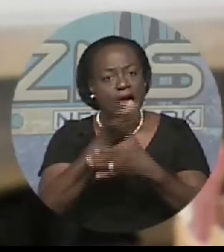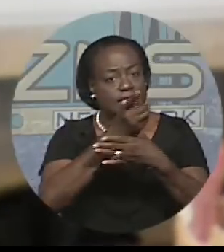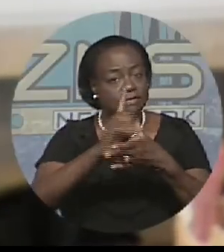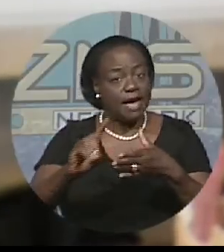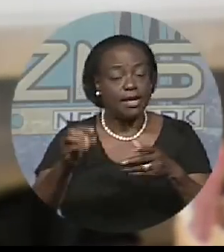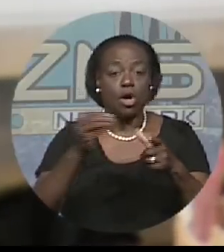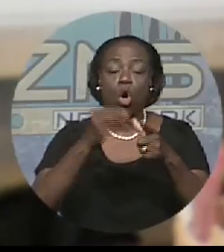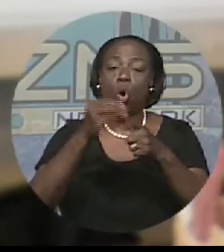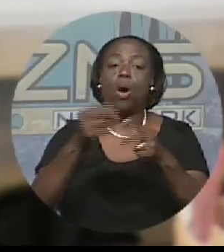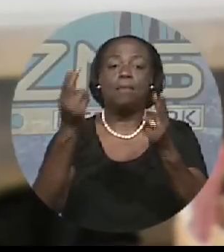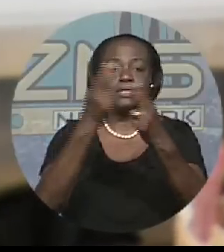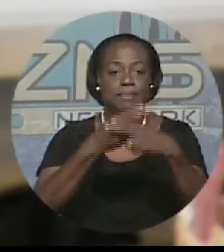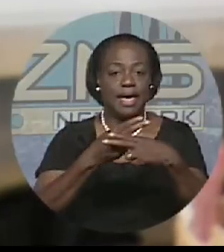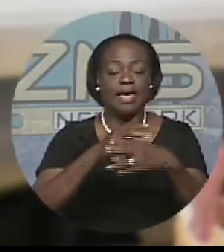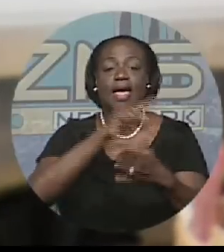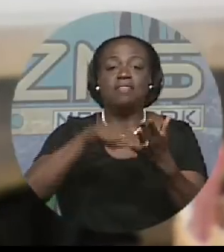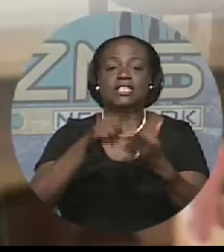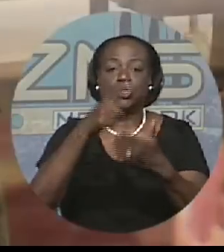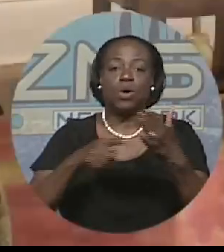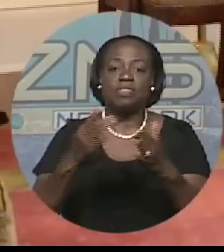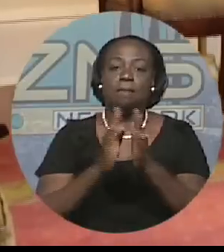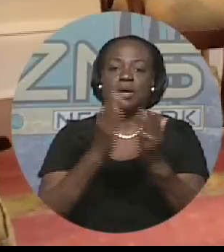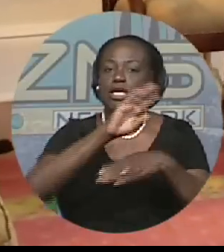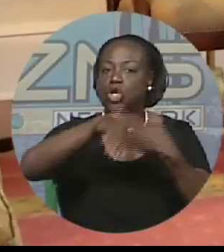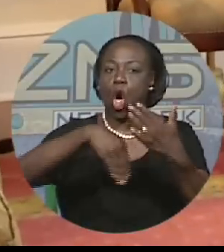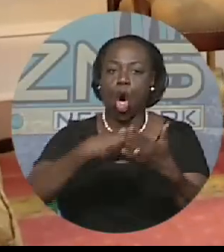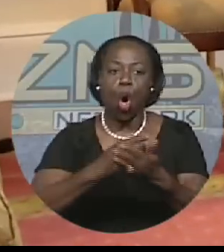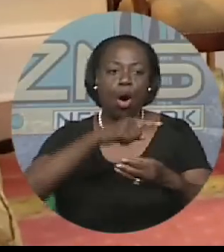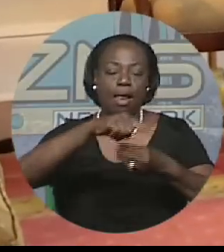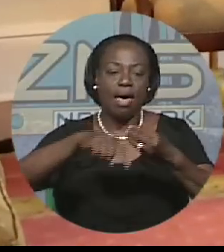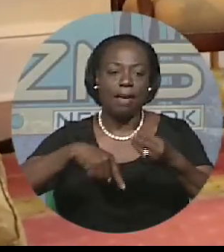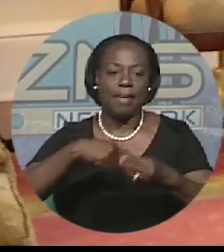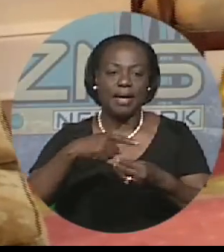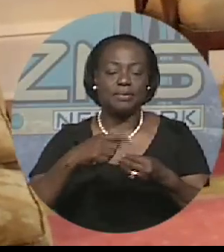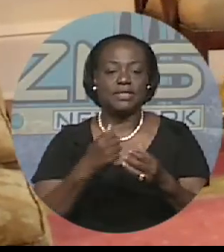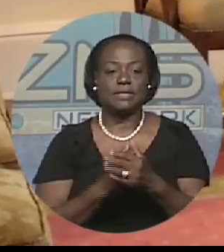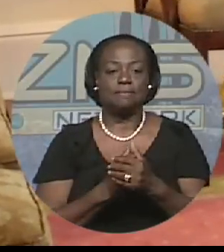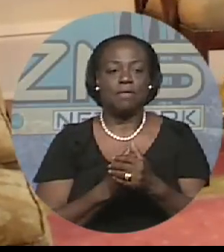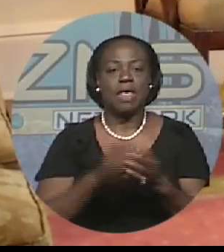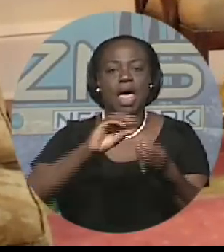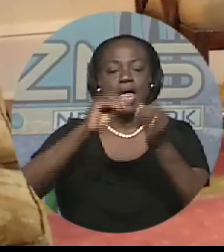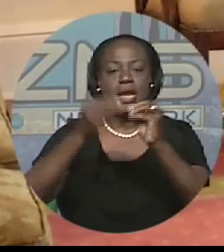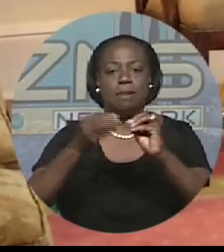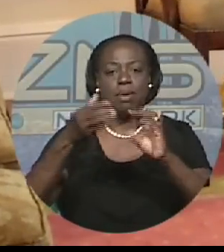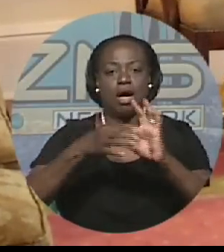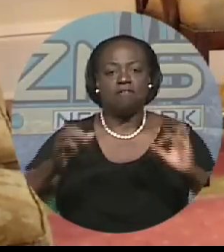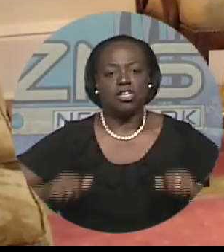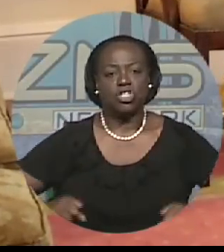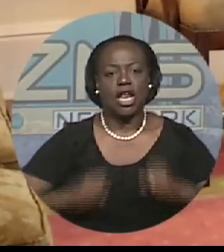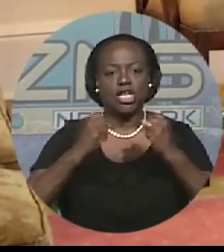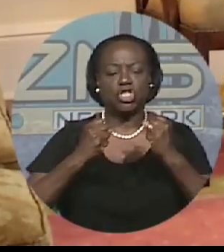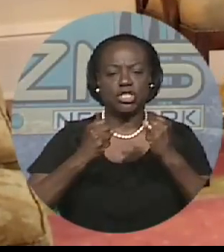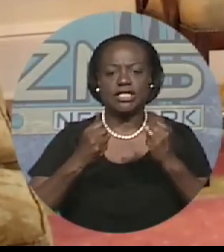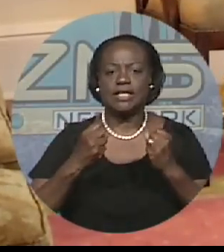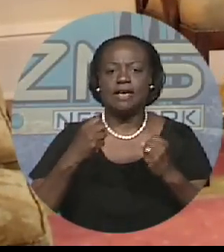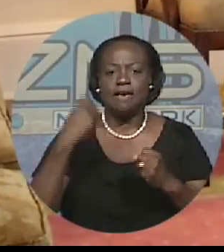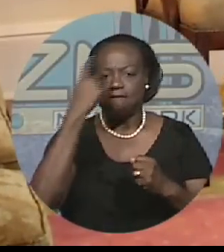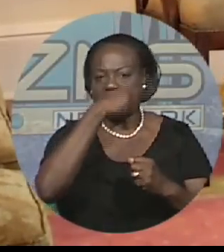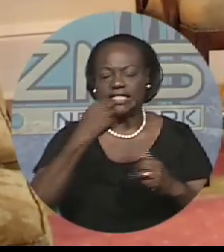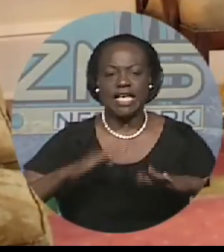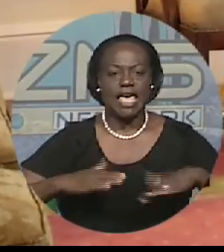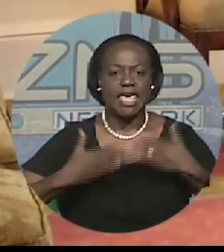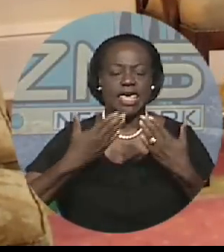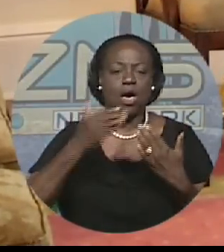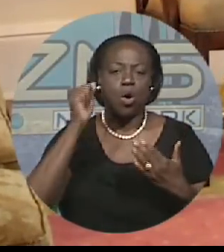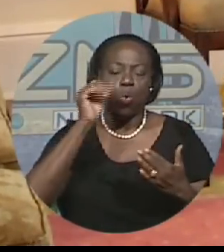or a multiplier? So this is what the book is really all about. With a number of challenges affecting young women, Dr. Price plans to give back